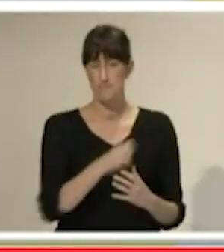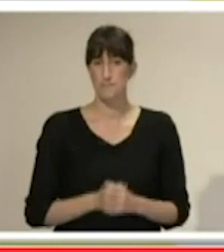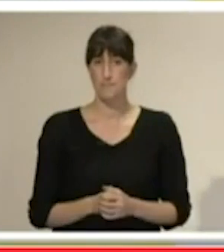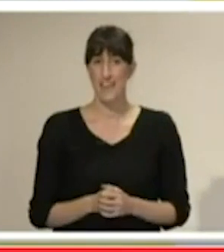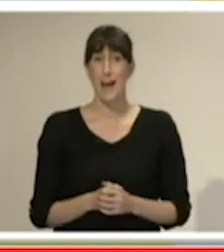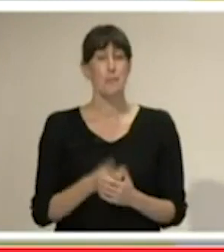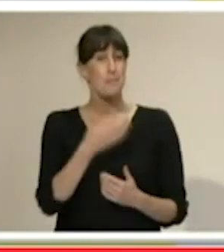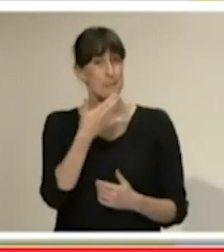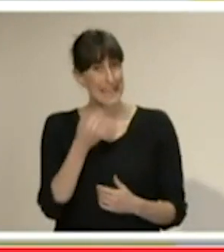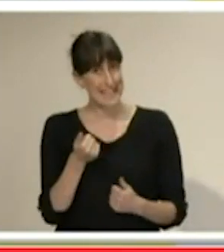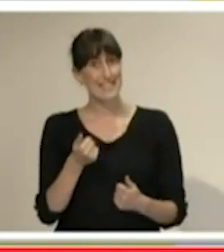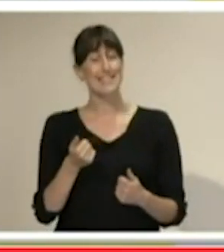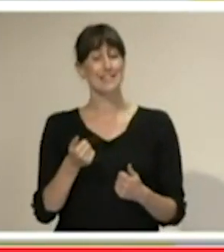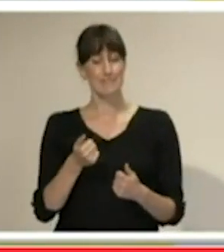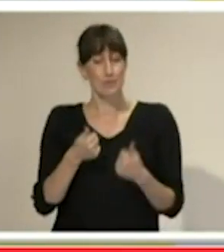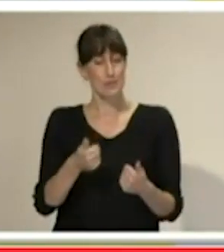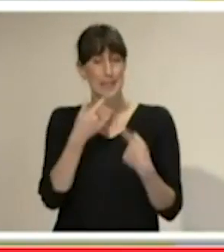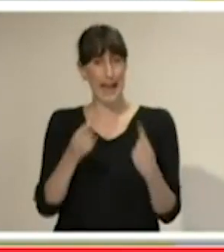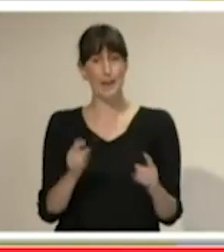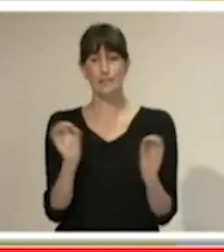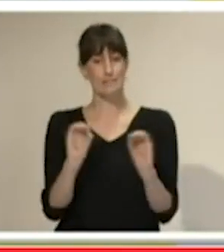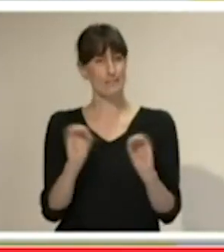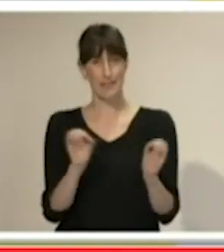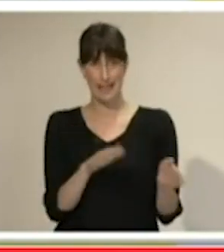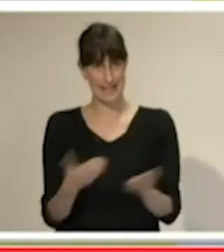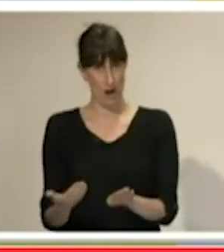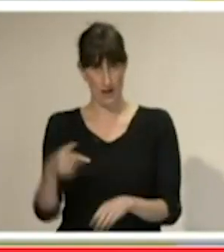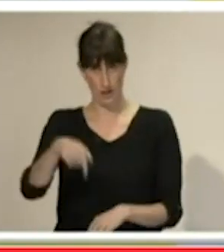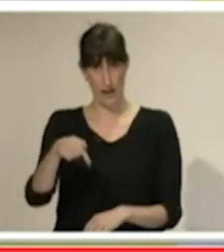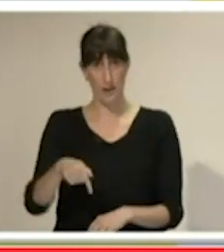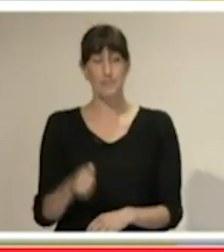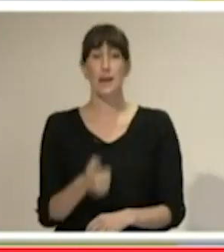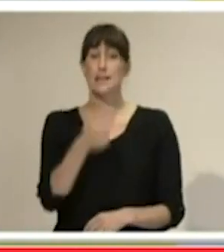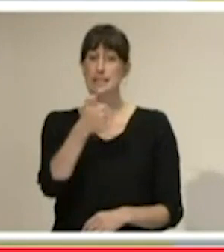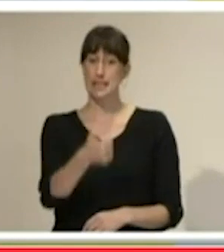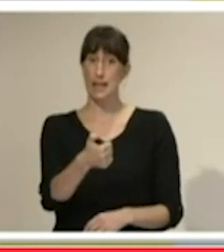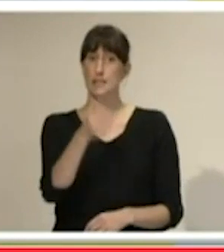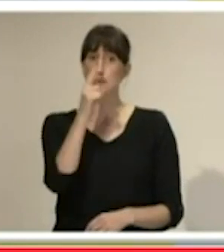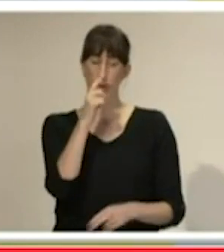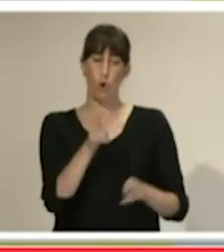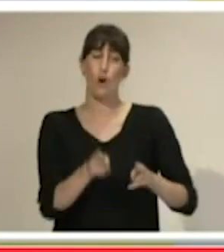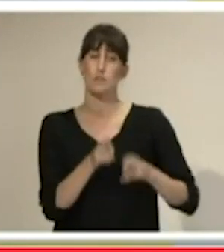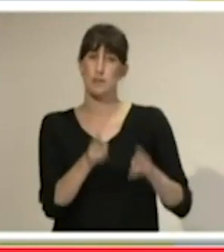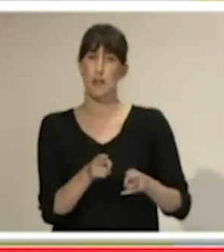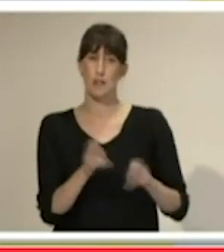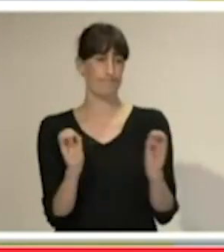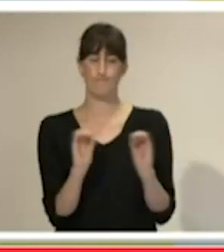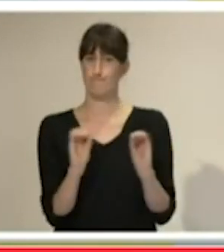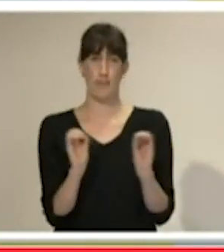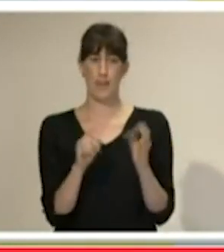additional deaths to report today, and we have 6 people in hospital, none of whom are in intensive